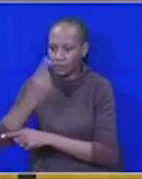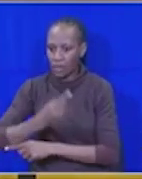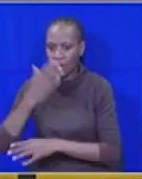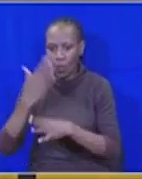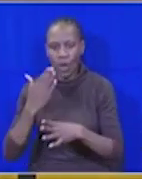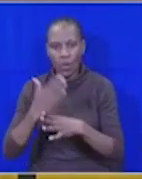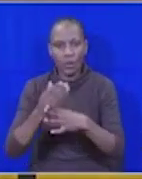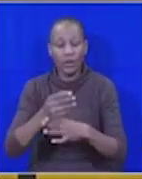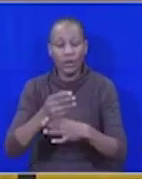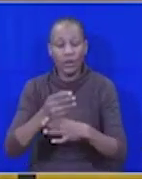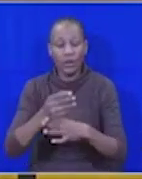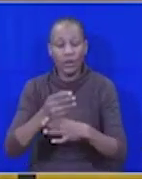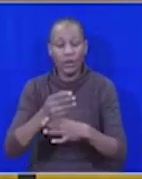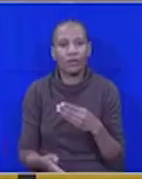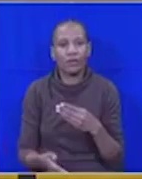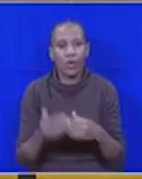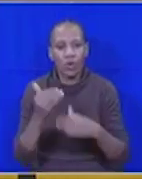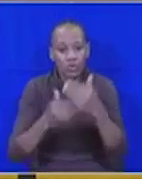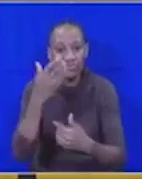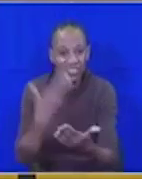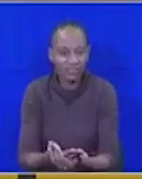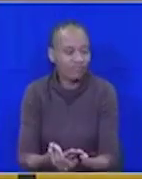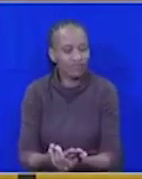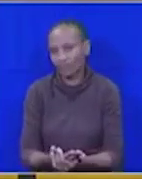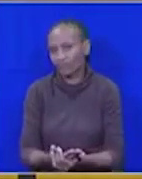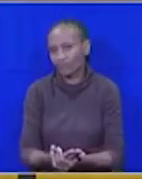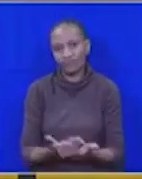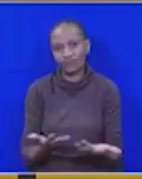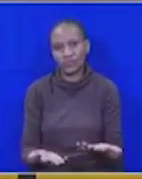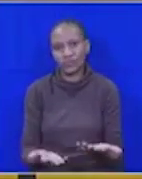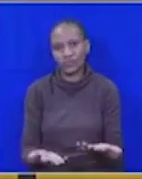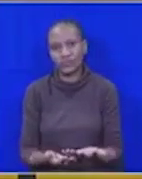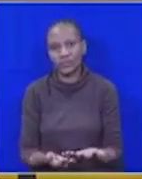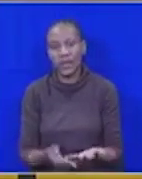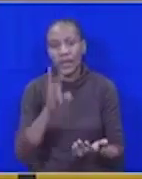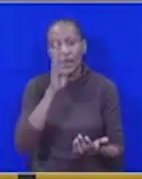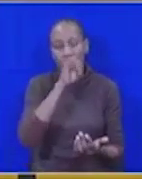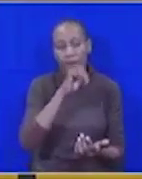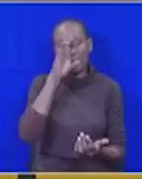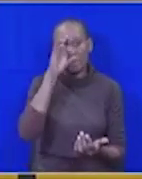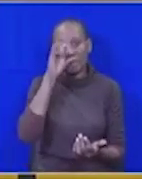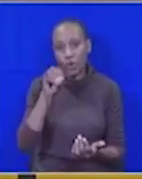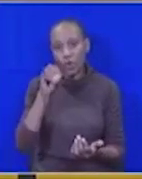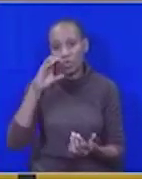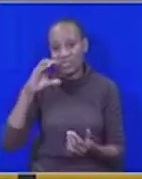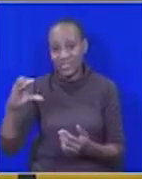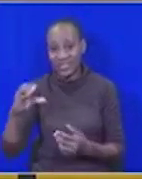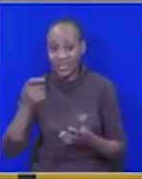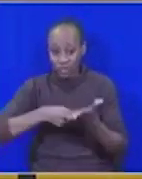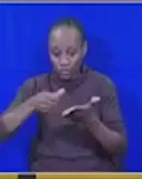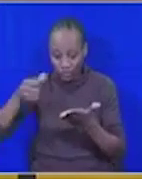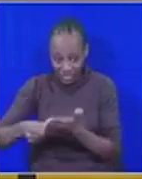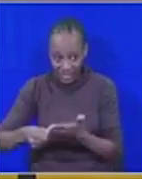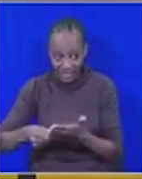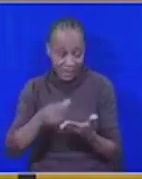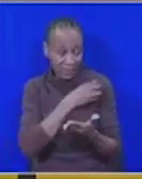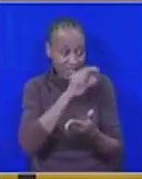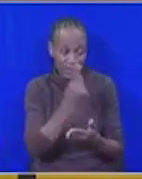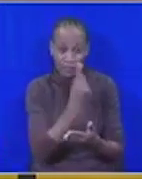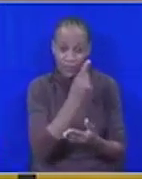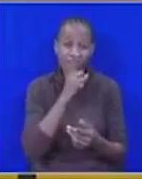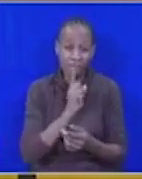killing its independence. Honourable Chairperson, the Memorandum of Incorporation is not the only document the Minister has signed in secret